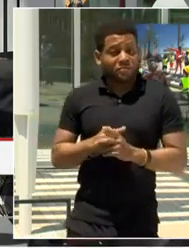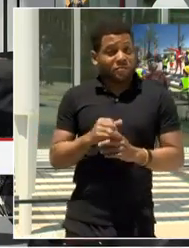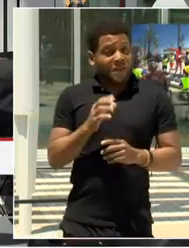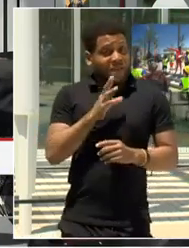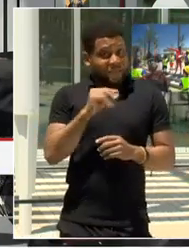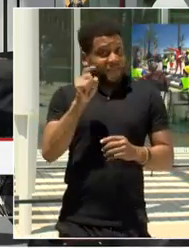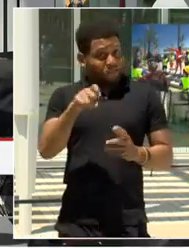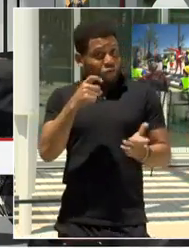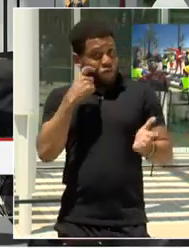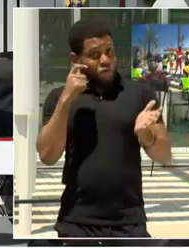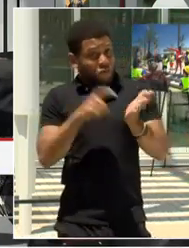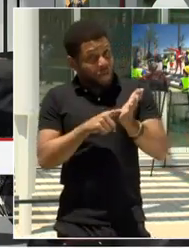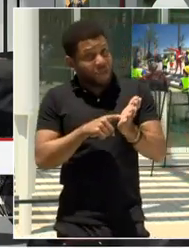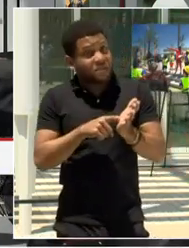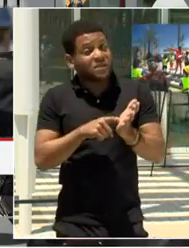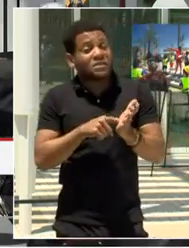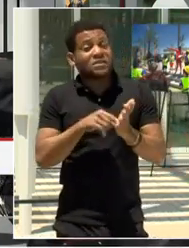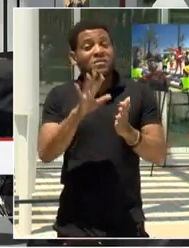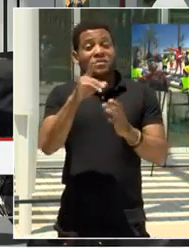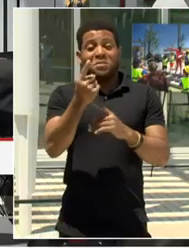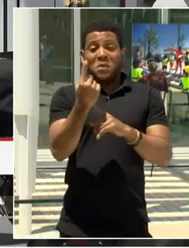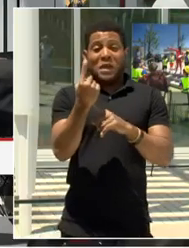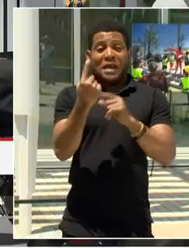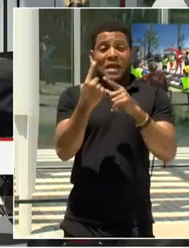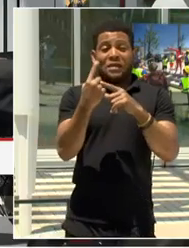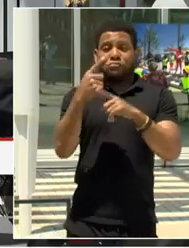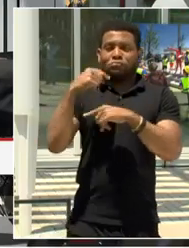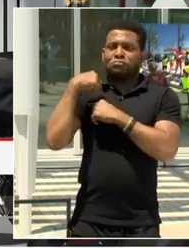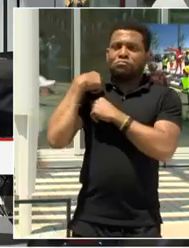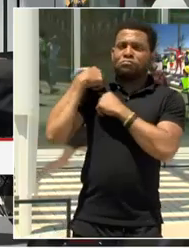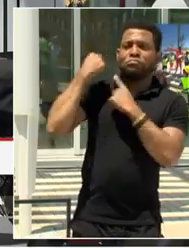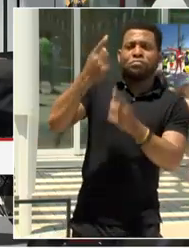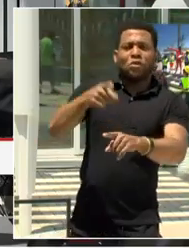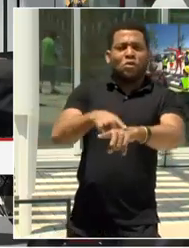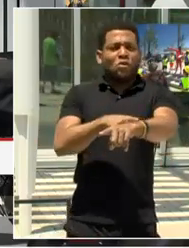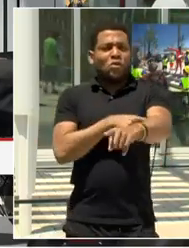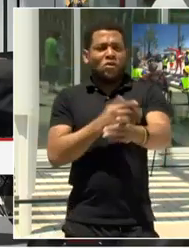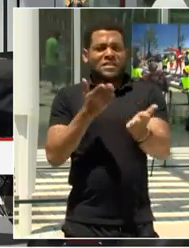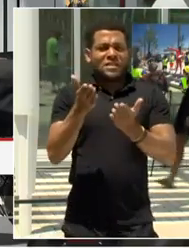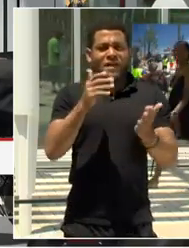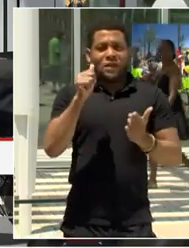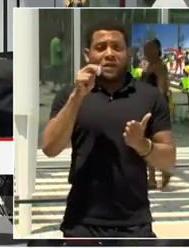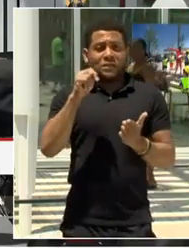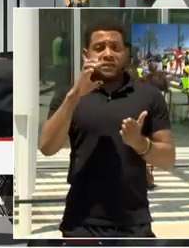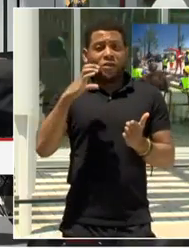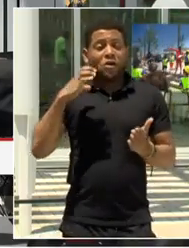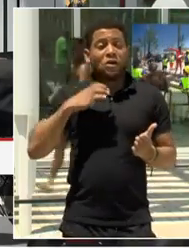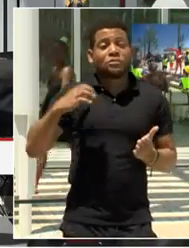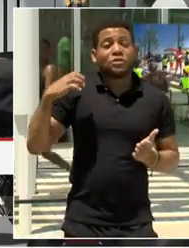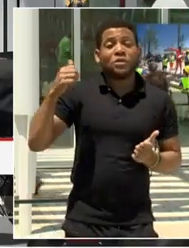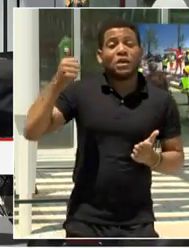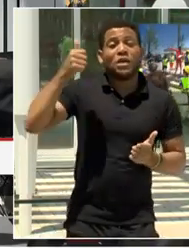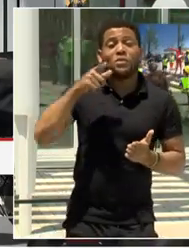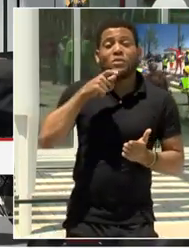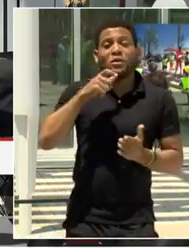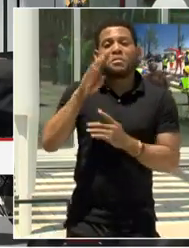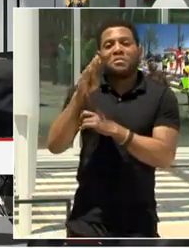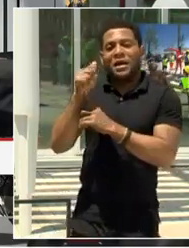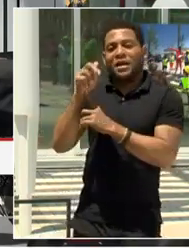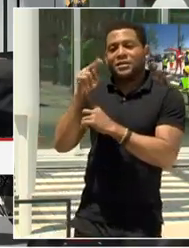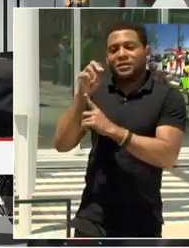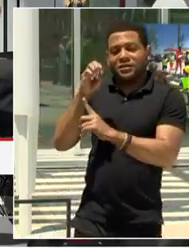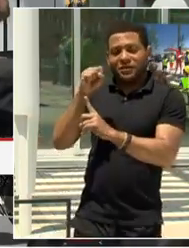acknowledge one of the longest serving ANCs, Commissioner Barnes. Thank you for the many years of service you've given to this